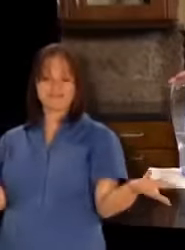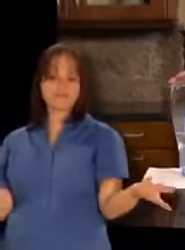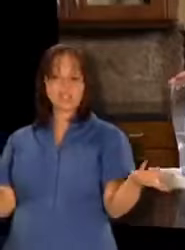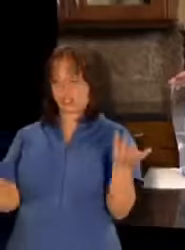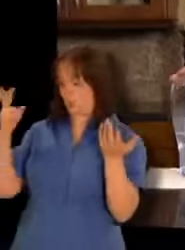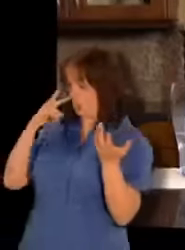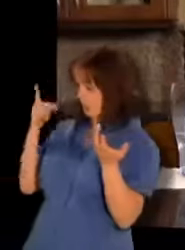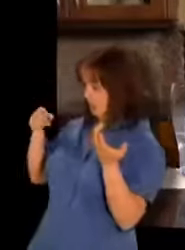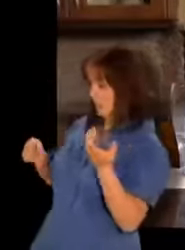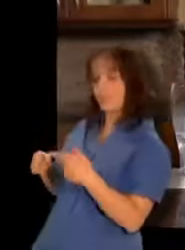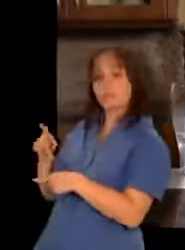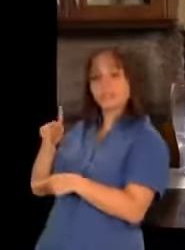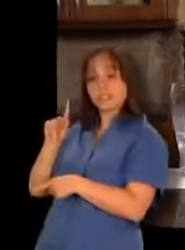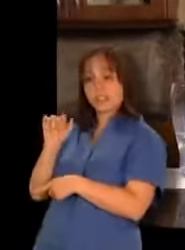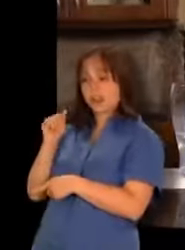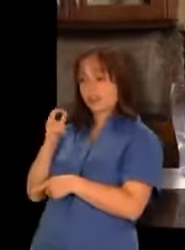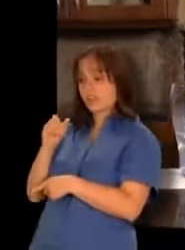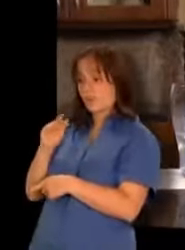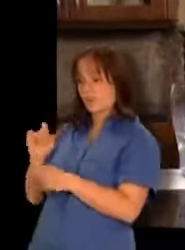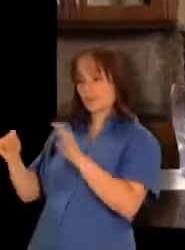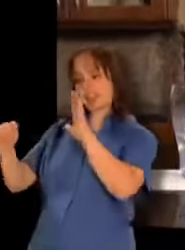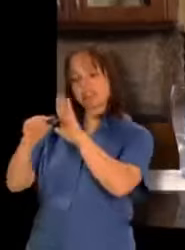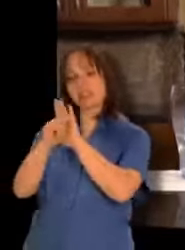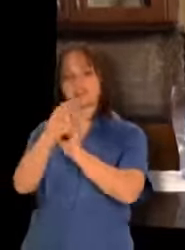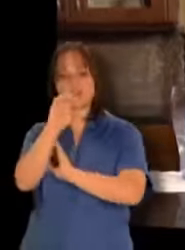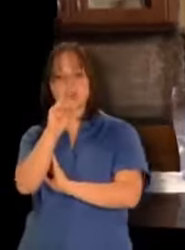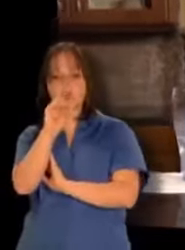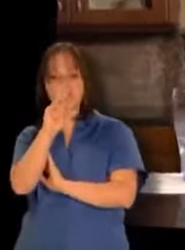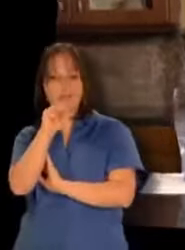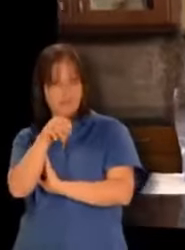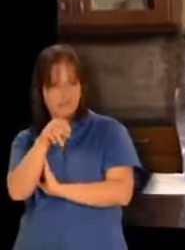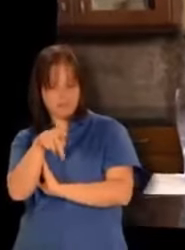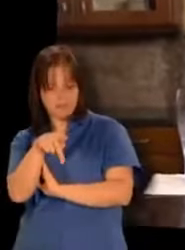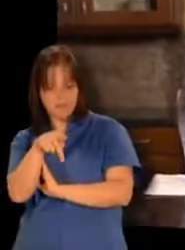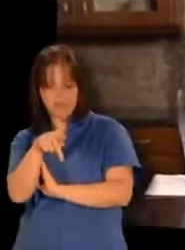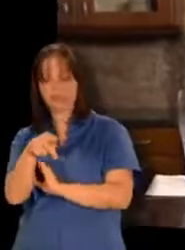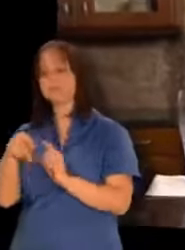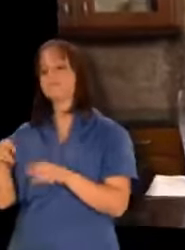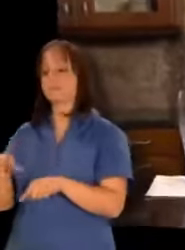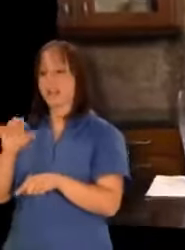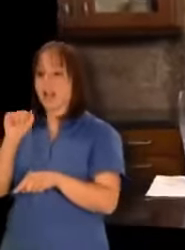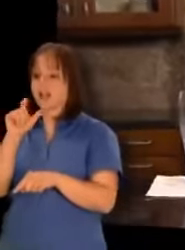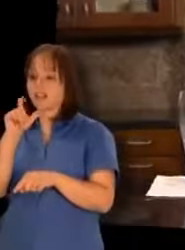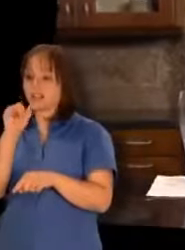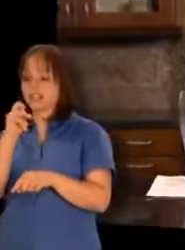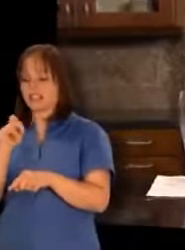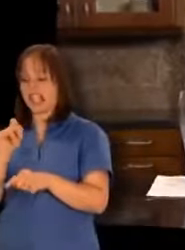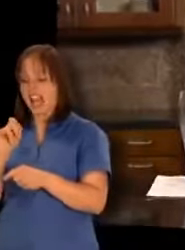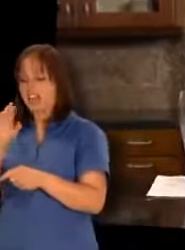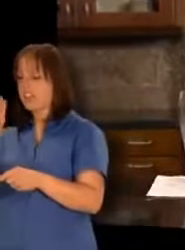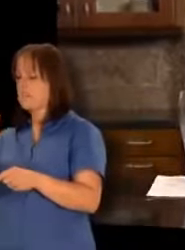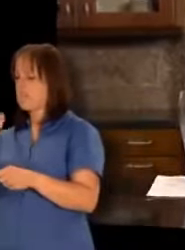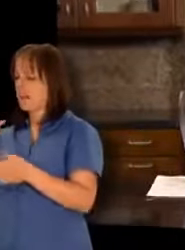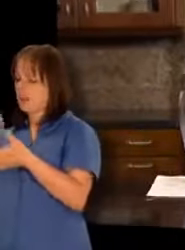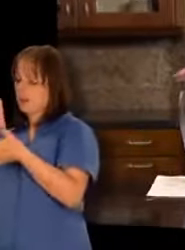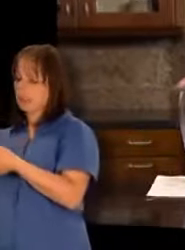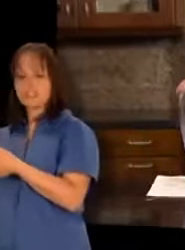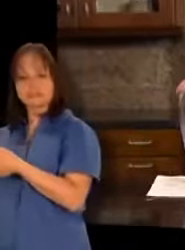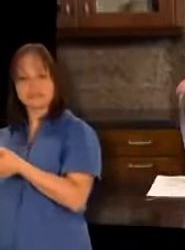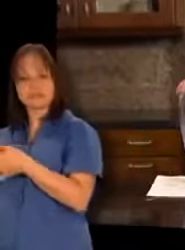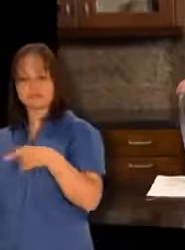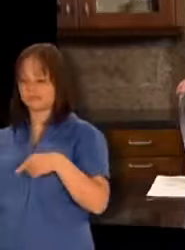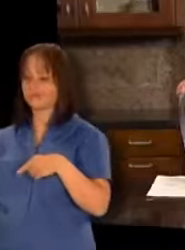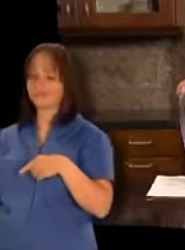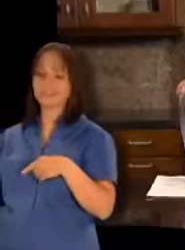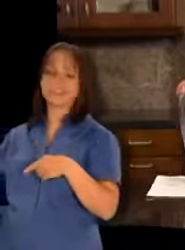drinking Kangen water with the negative ORP, right, the alkalinity and the microclustering of the molecules, this